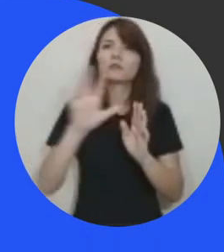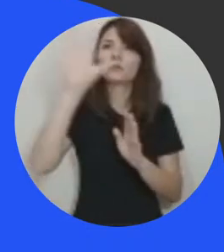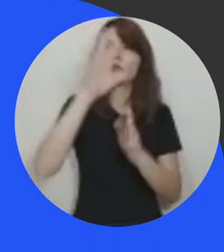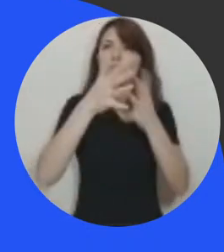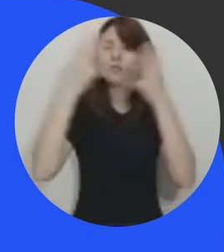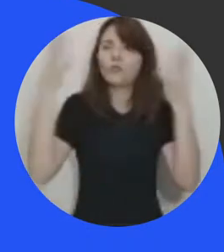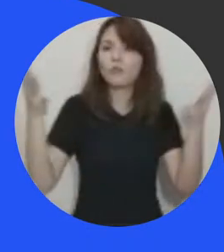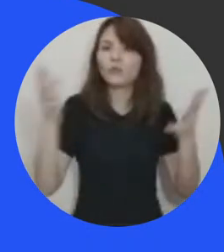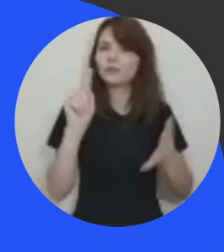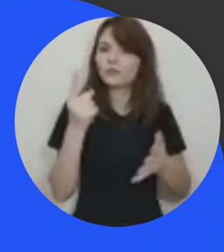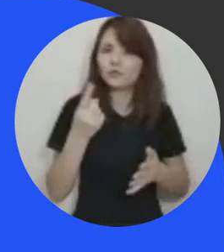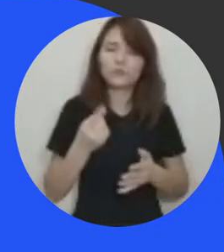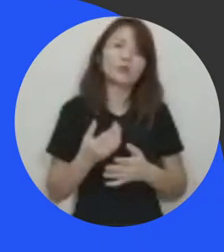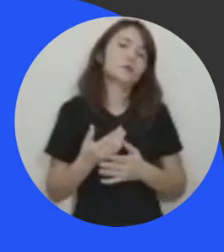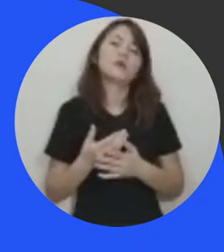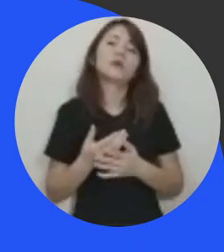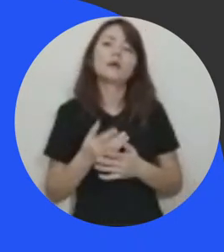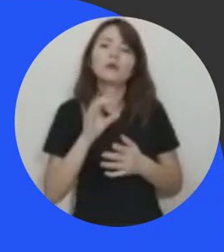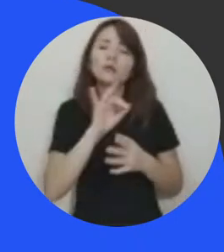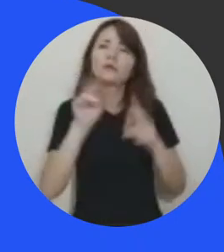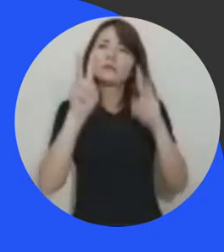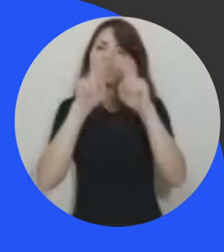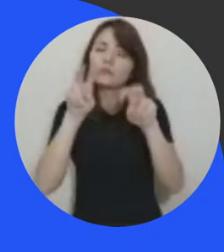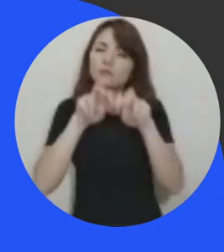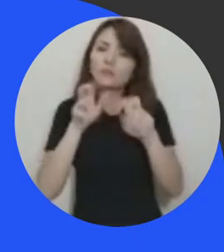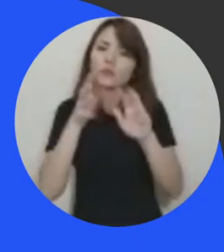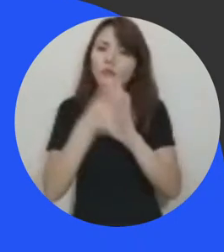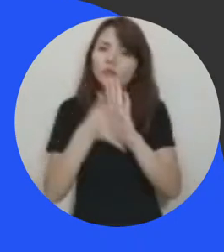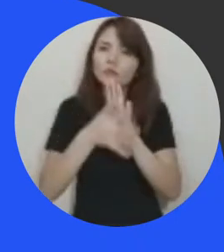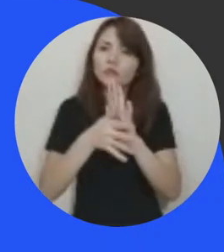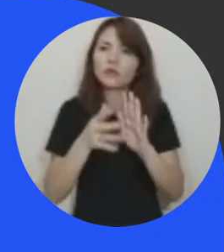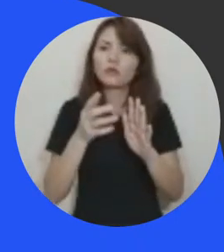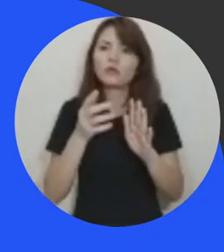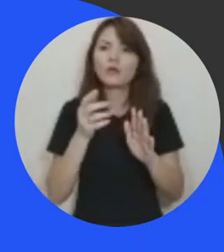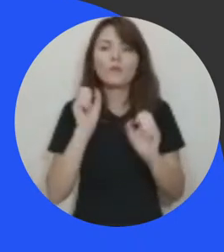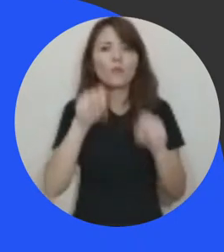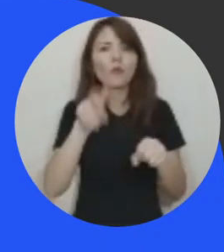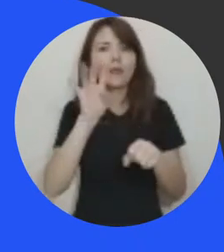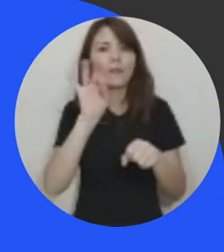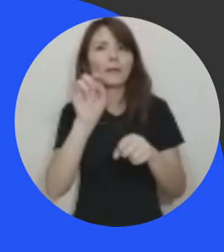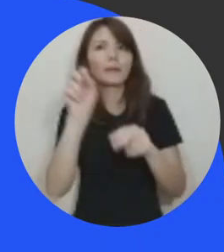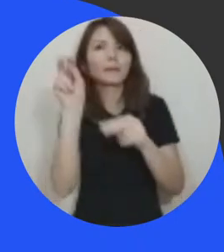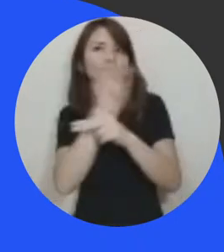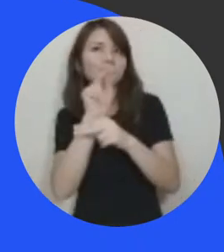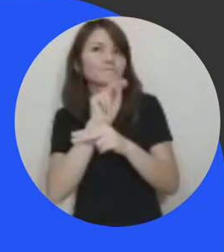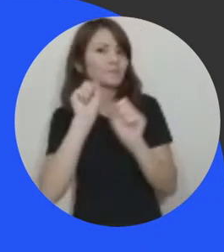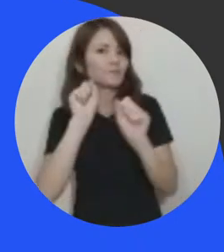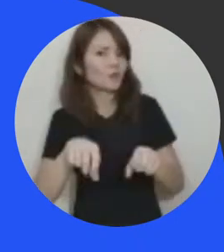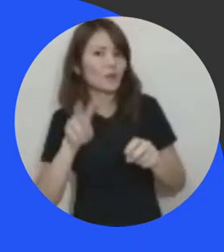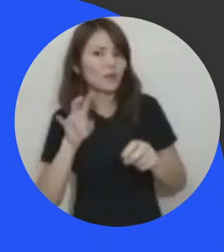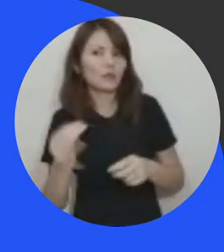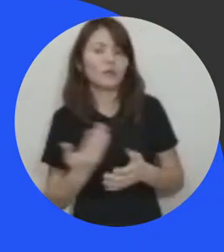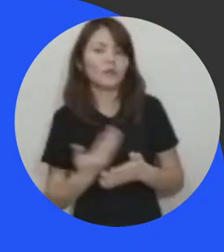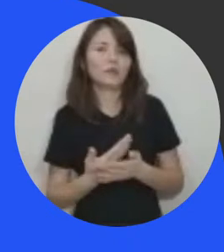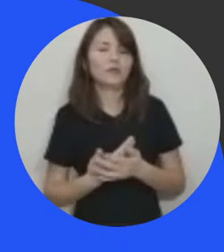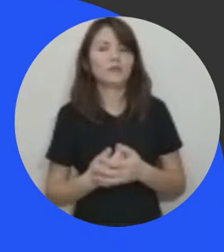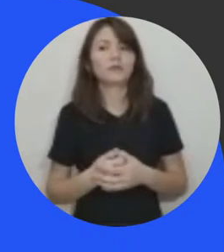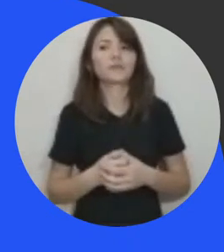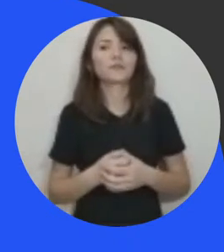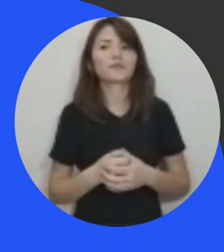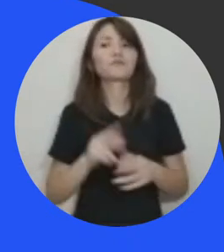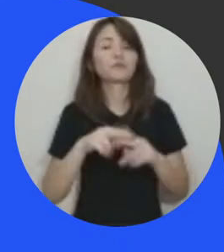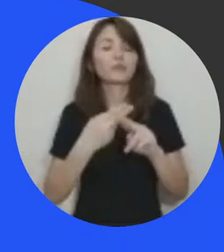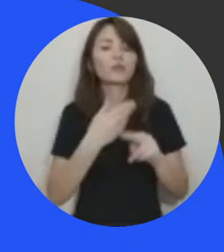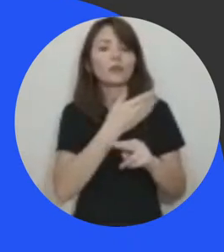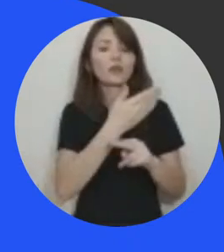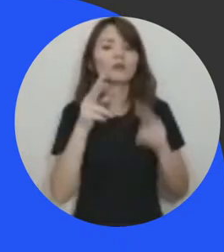work out if there was something that could be done about it. And so we were looking at what we call lineages. So these